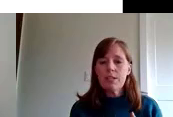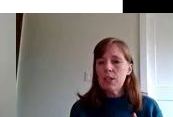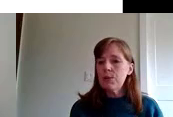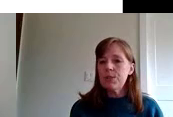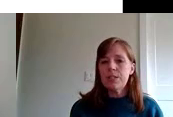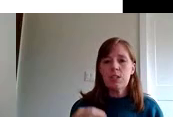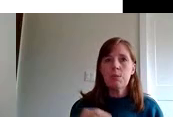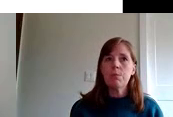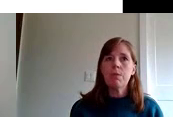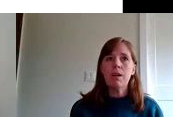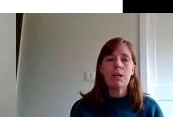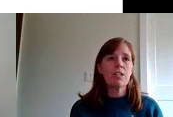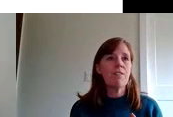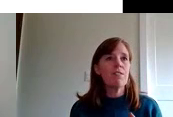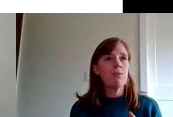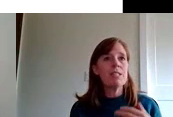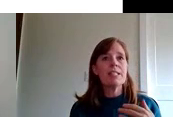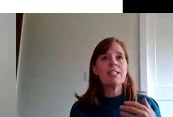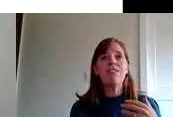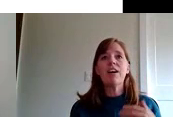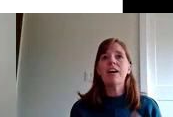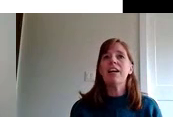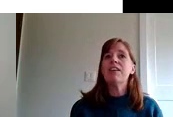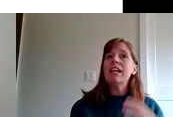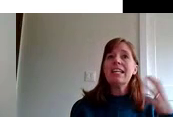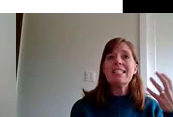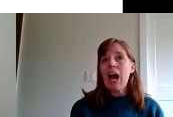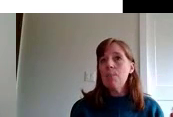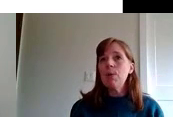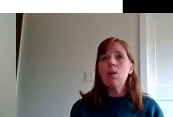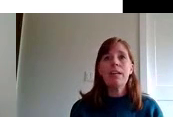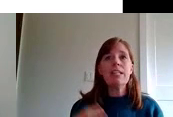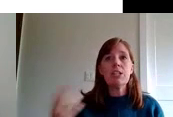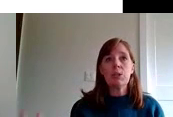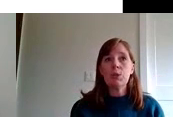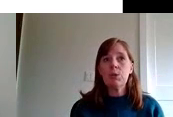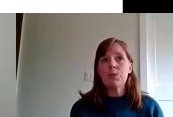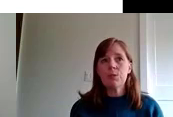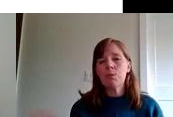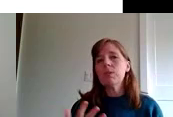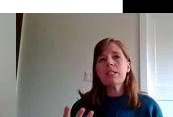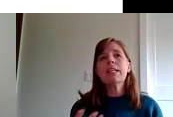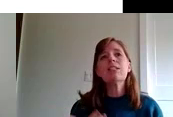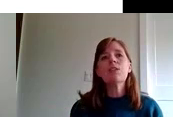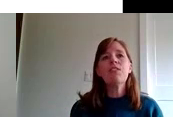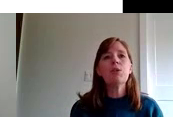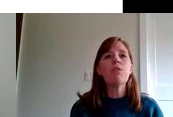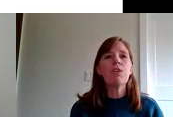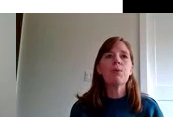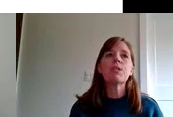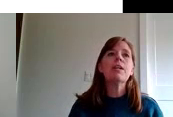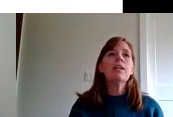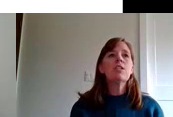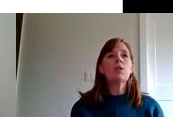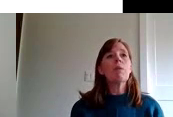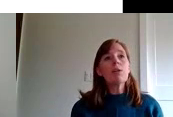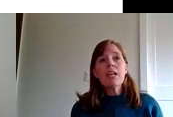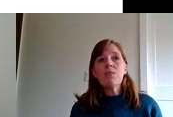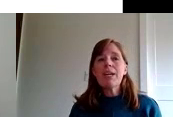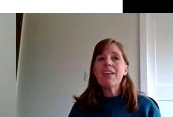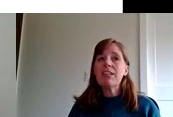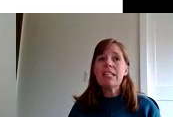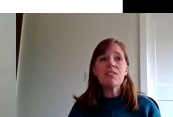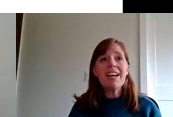Microsoft, into Windows, into Microsoft 365, into Apple, and into Google. So let's dig into a few of those.